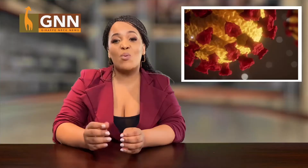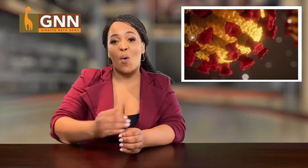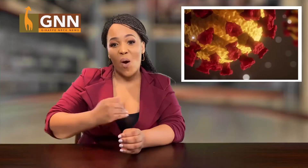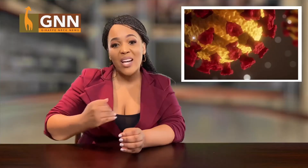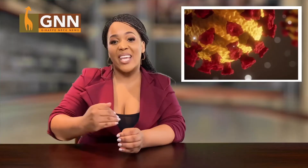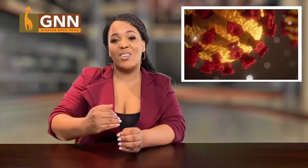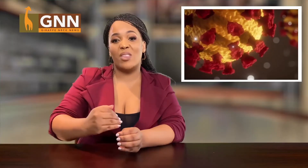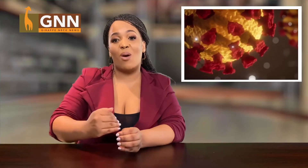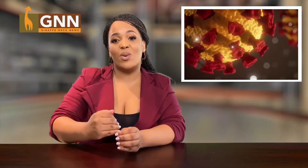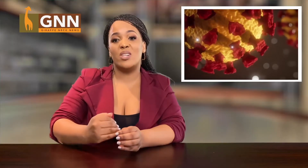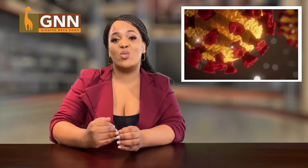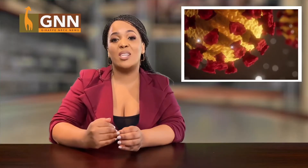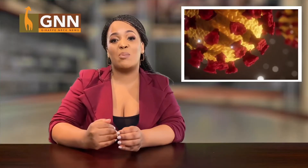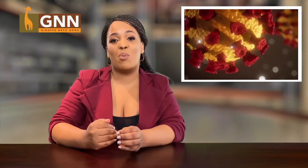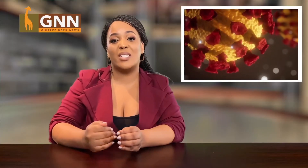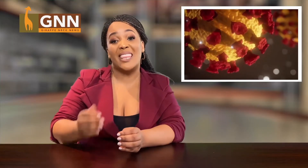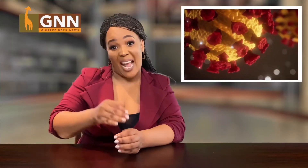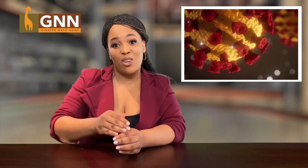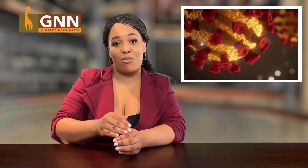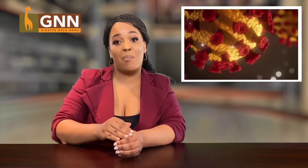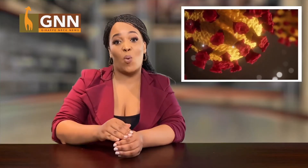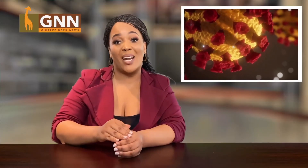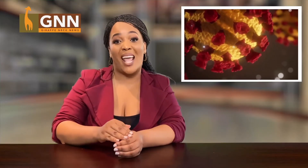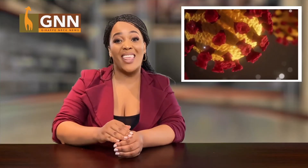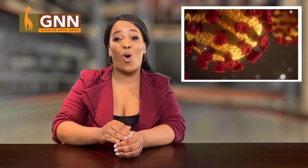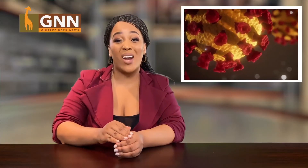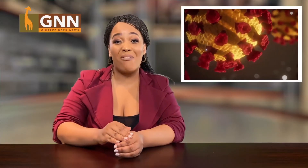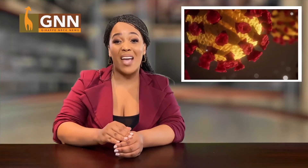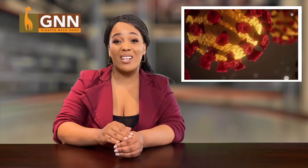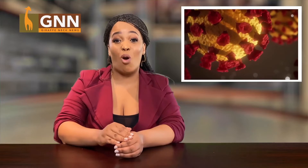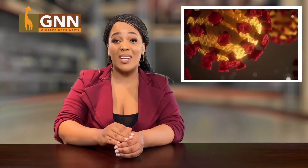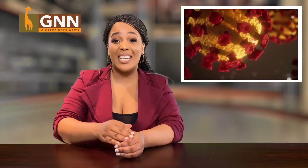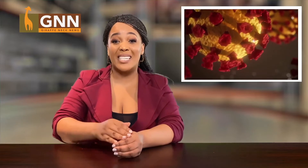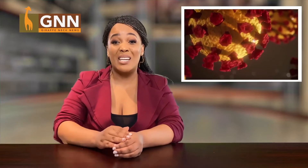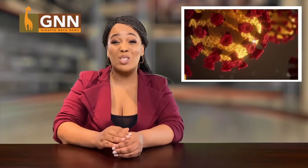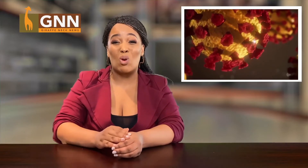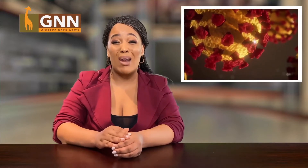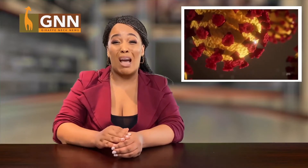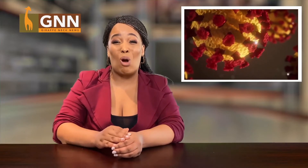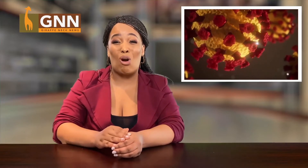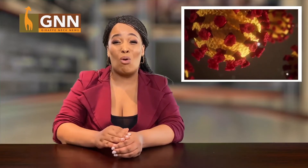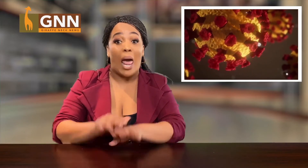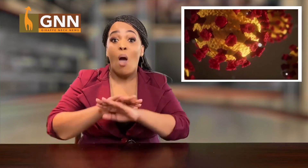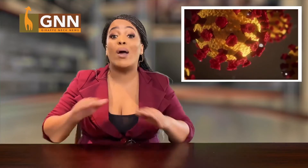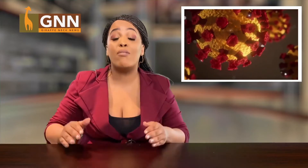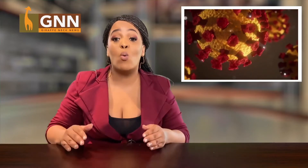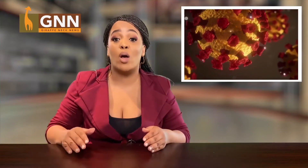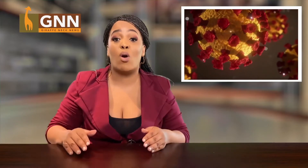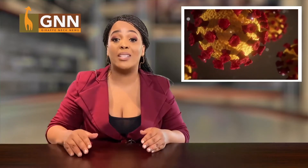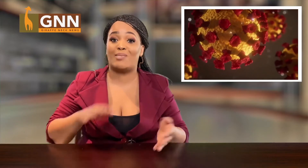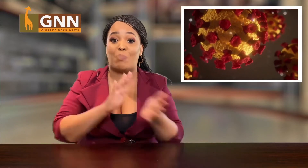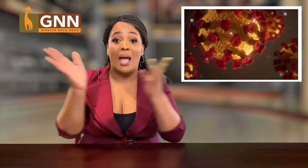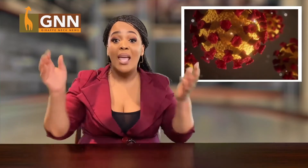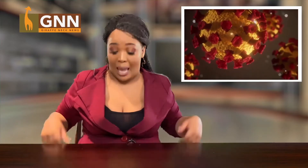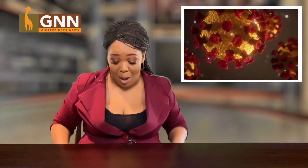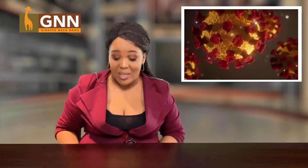You see, we were all ready with our 2020 report at the end of February, and then coronavirus, COVID-19, Miss Rona, Coco, whatever you want to